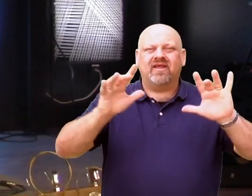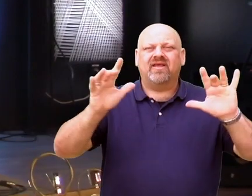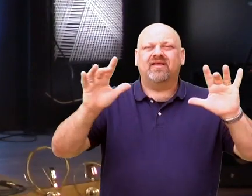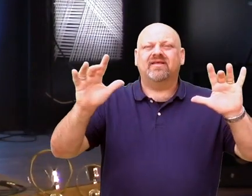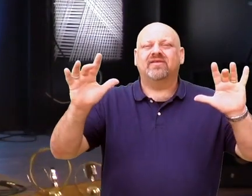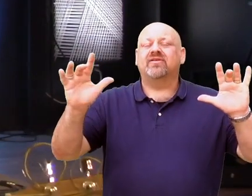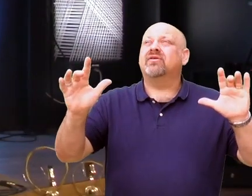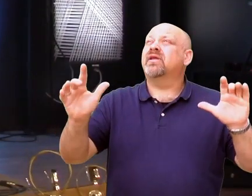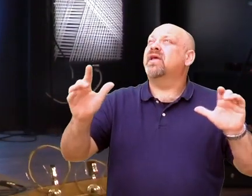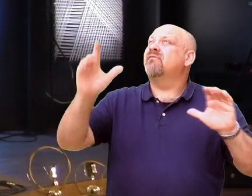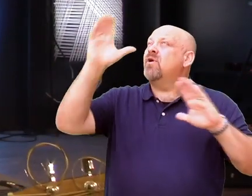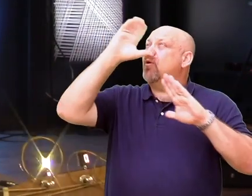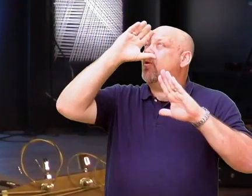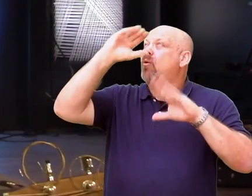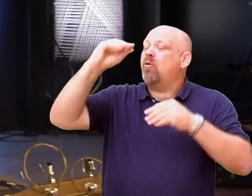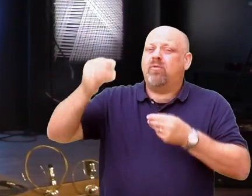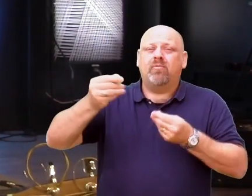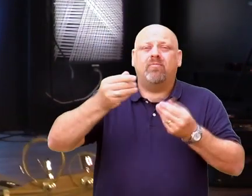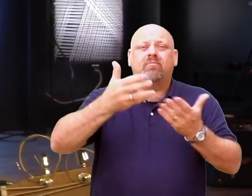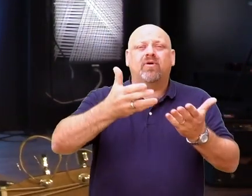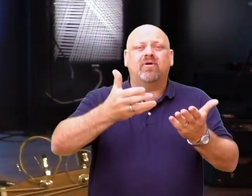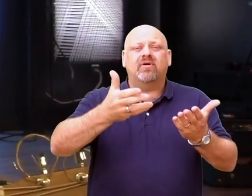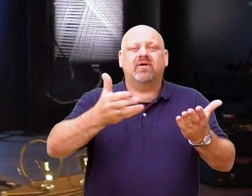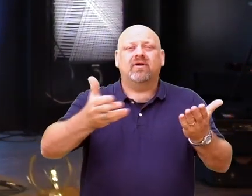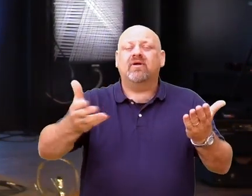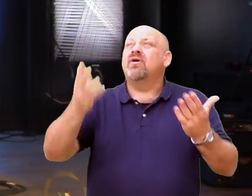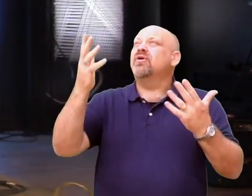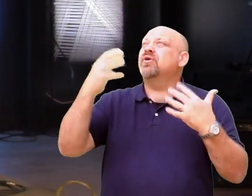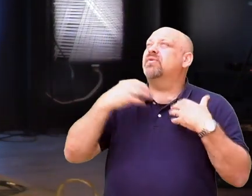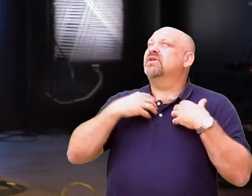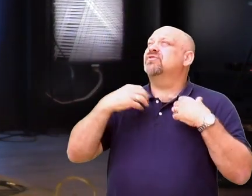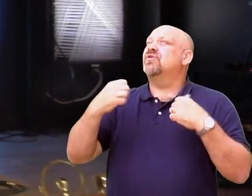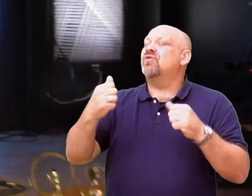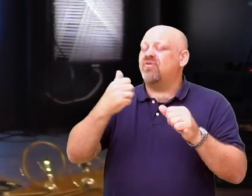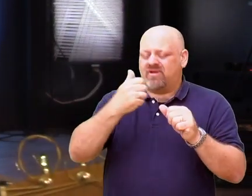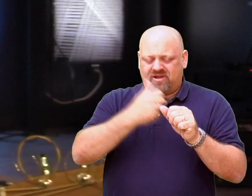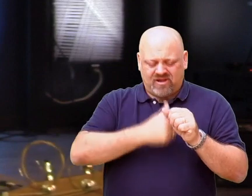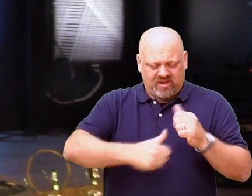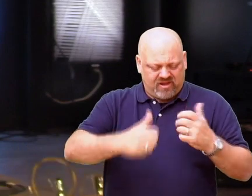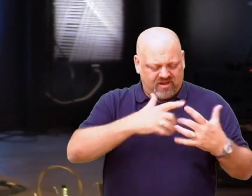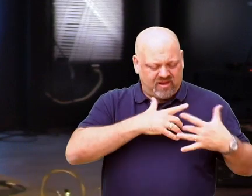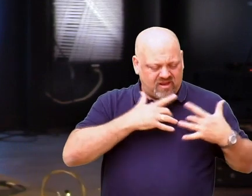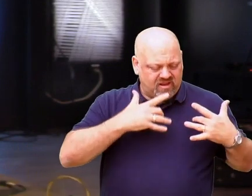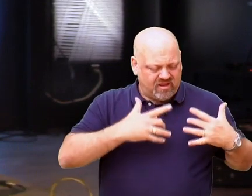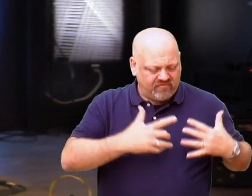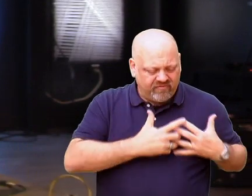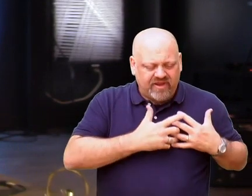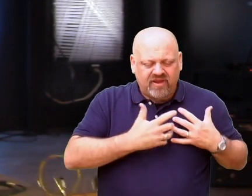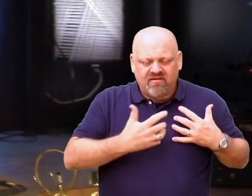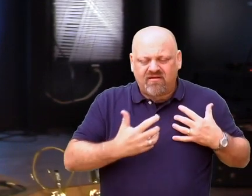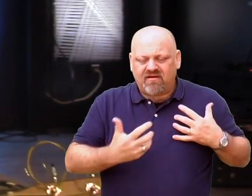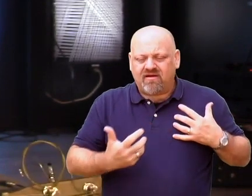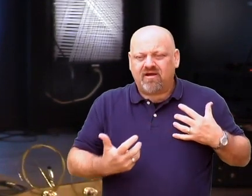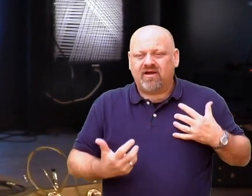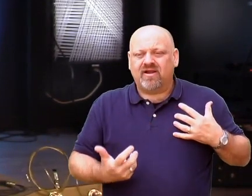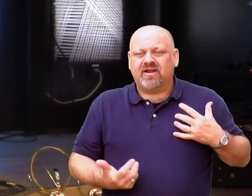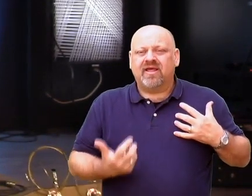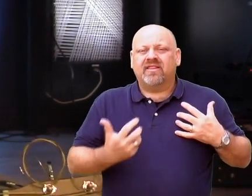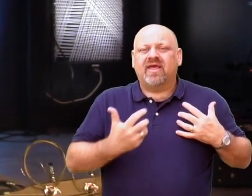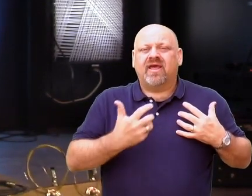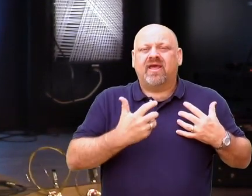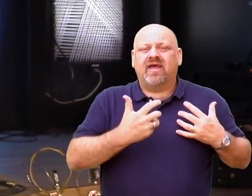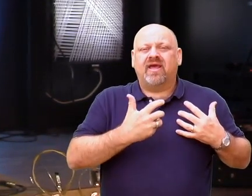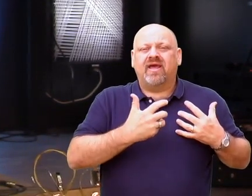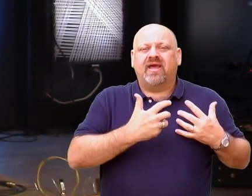the darkness. You give hope, you restore